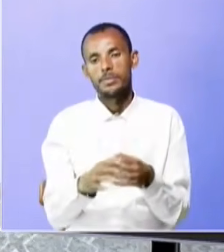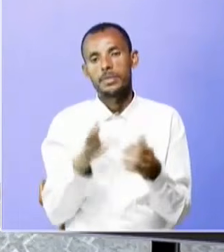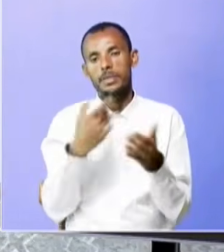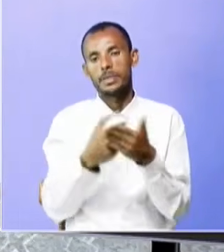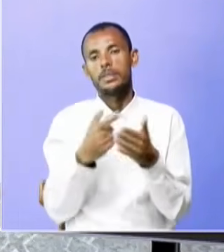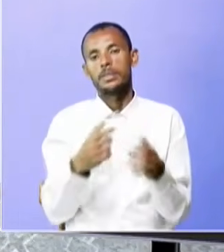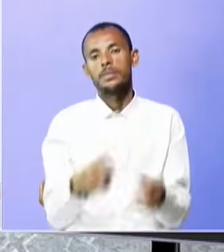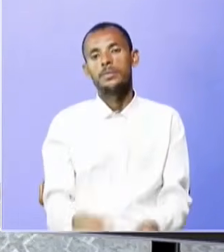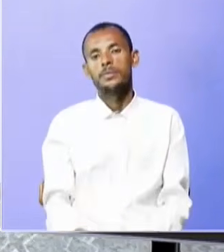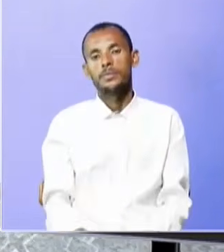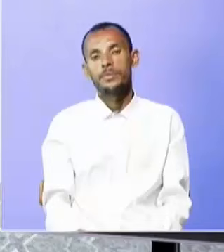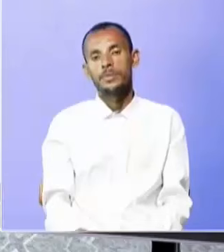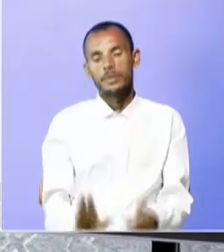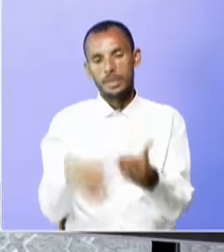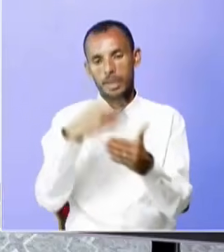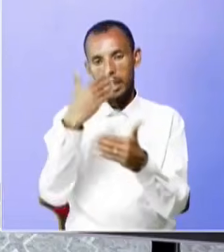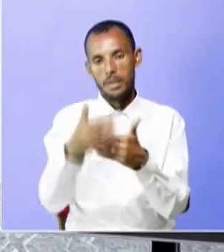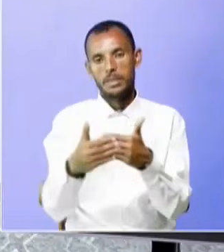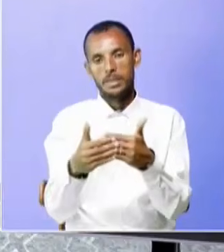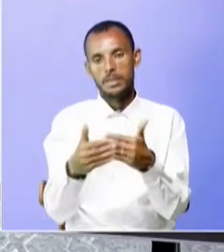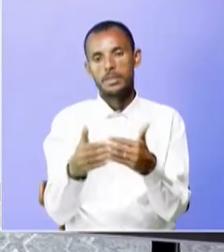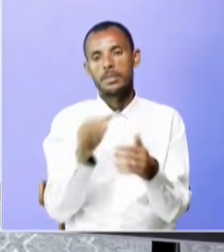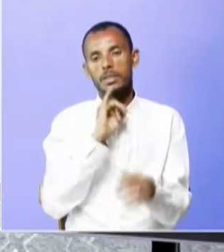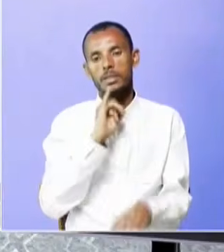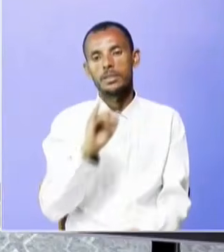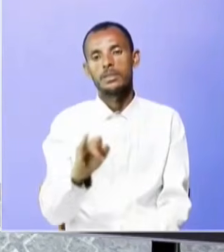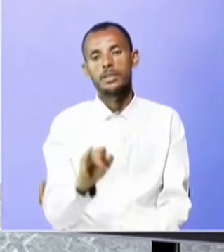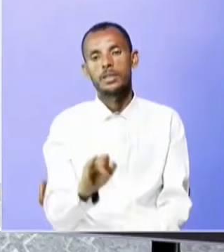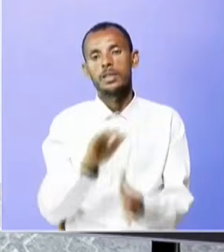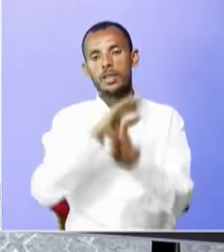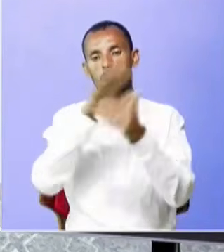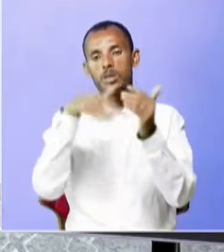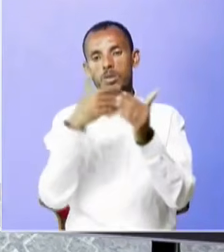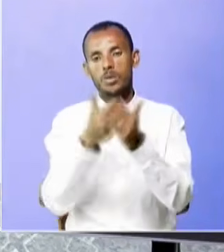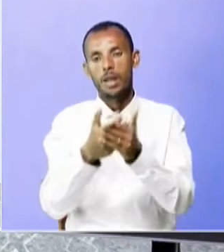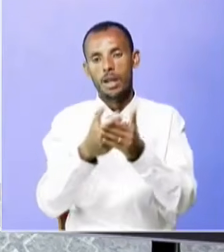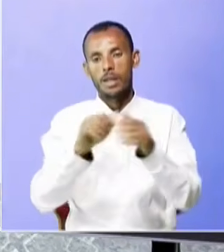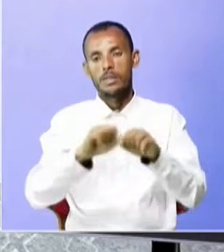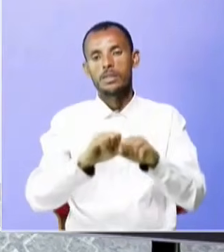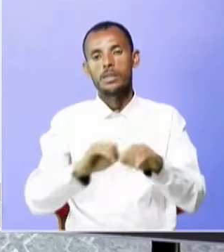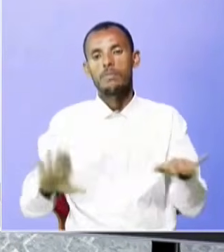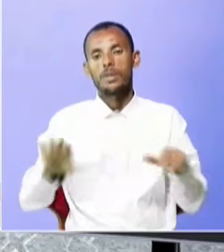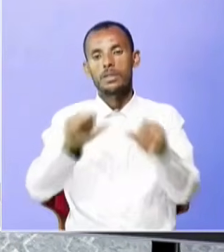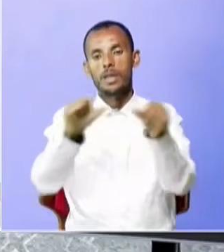much. The next one is the total surface area of,